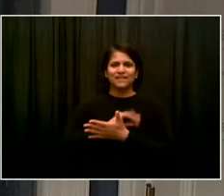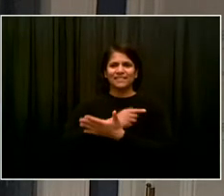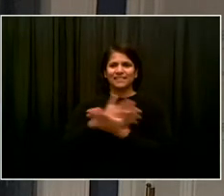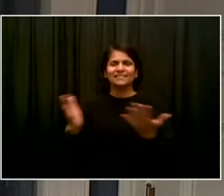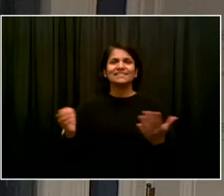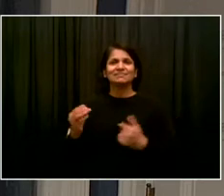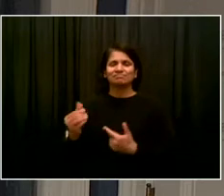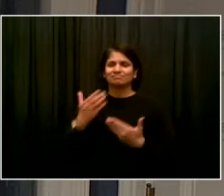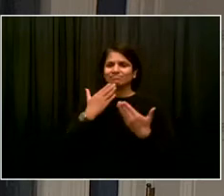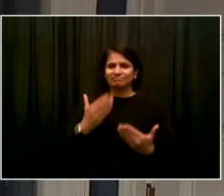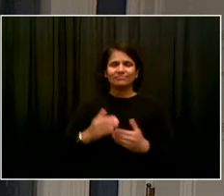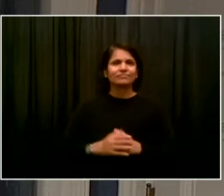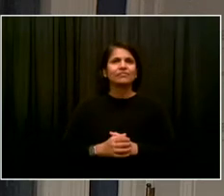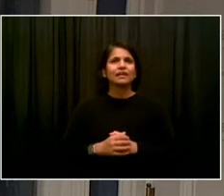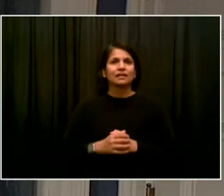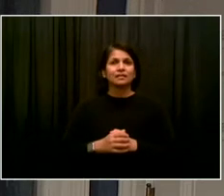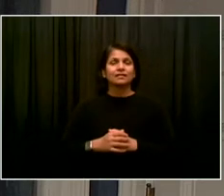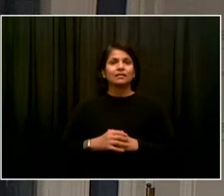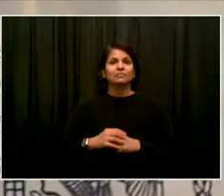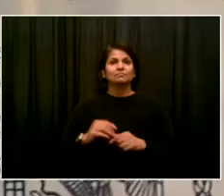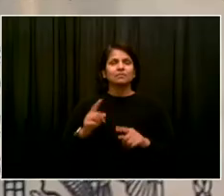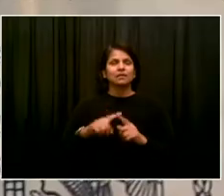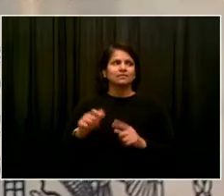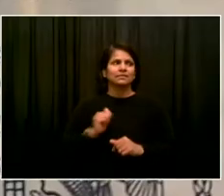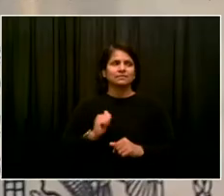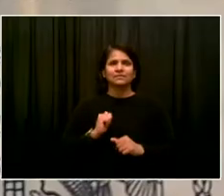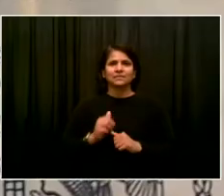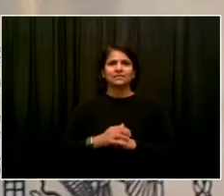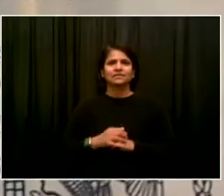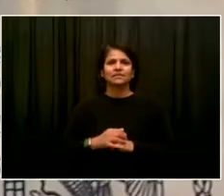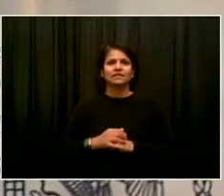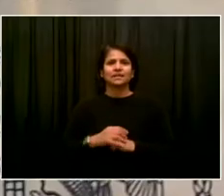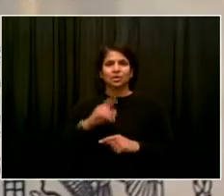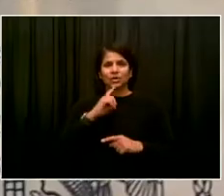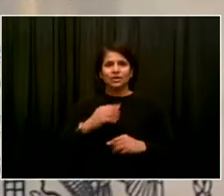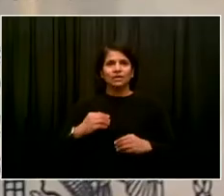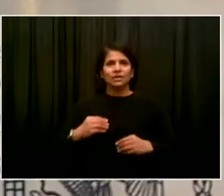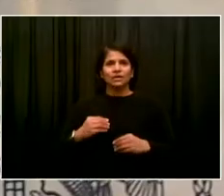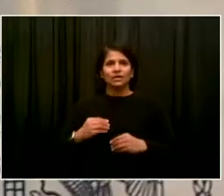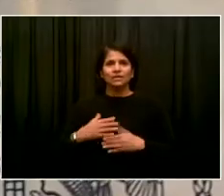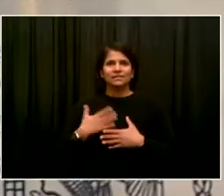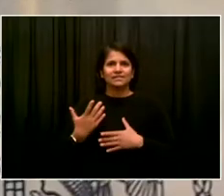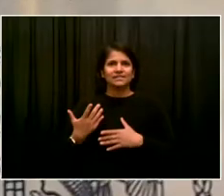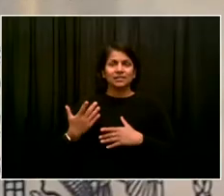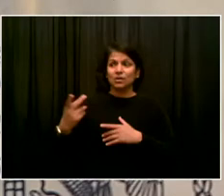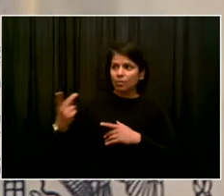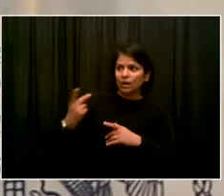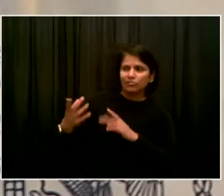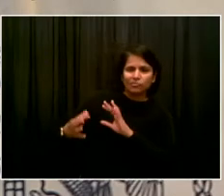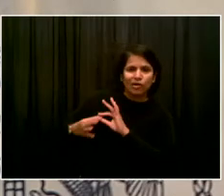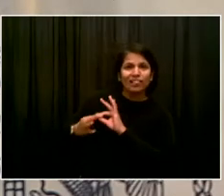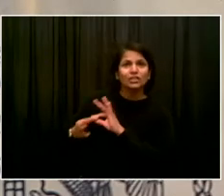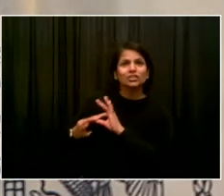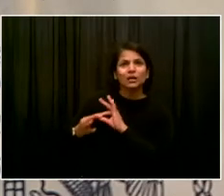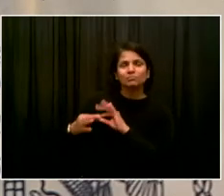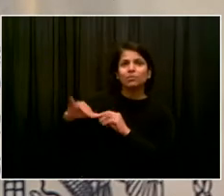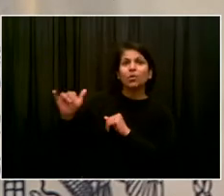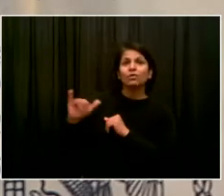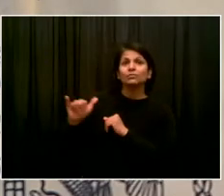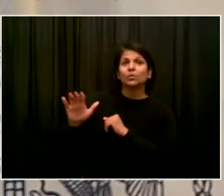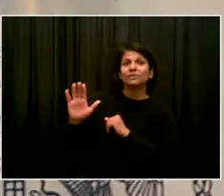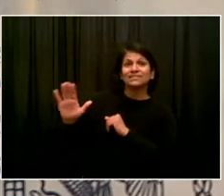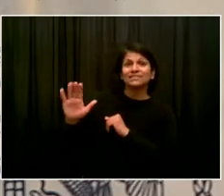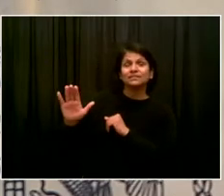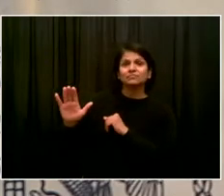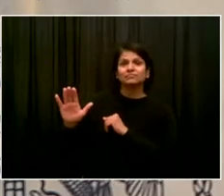But I have been moved by not only the friendship that I've experienced, but the love he feels for so many people in the city, and particularly